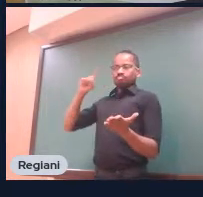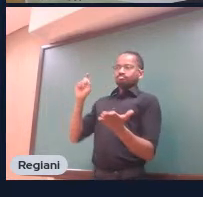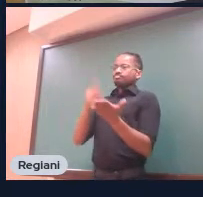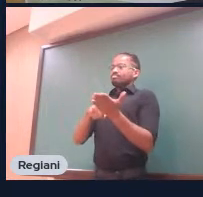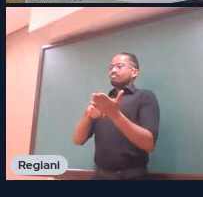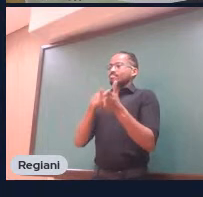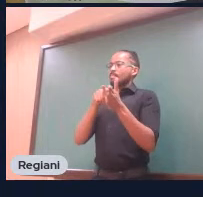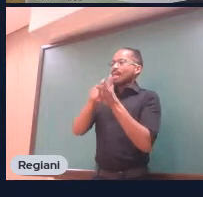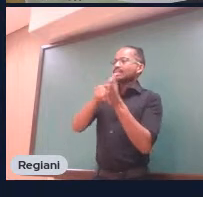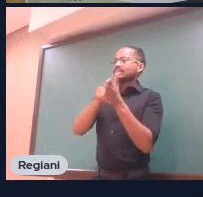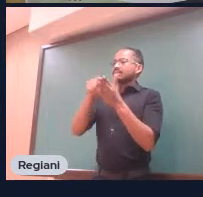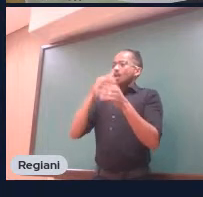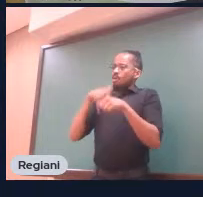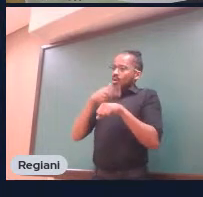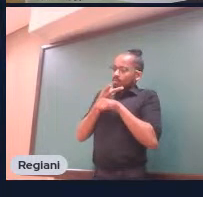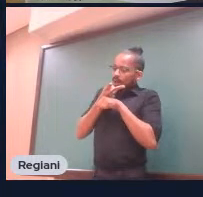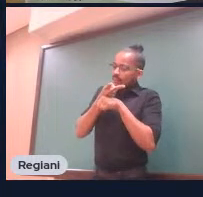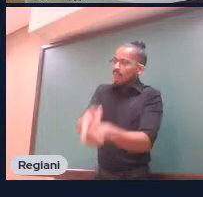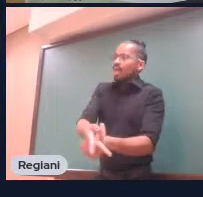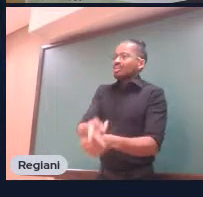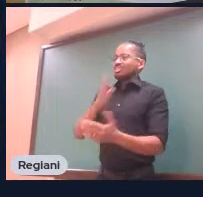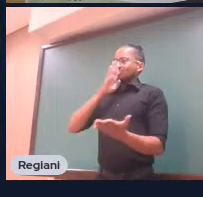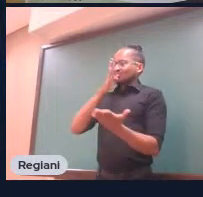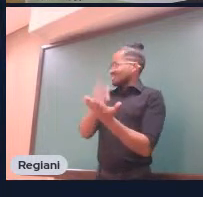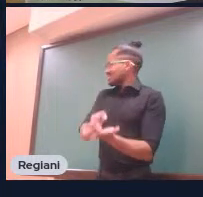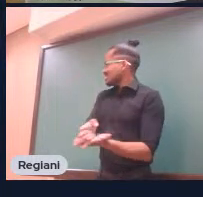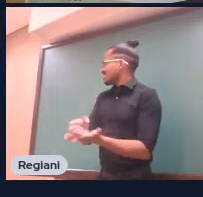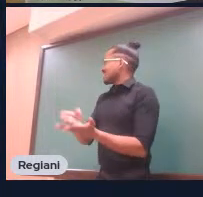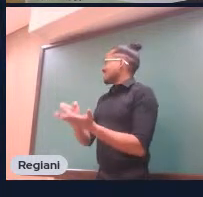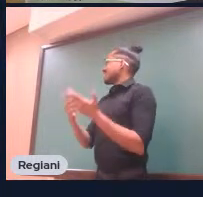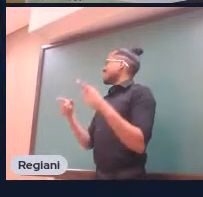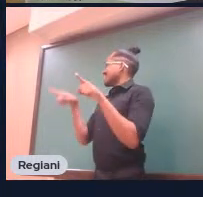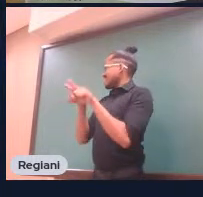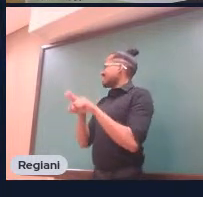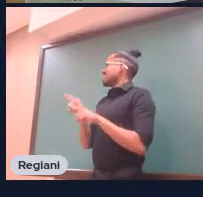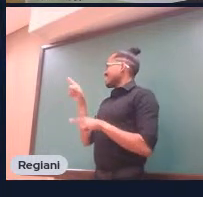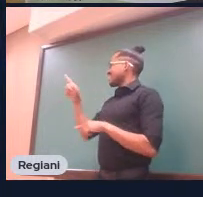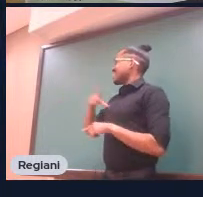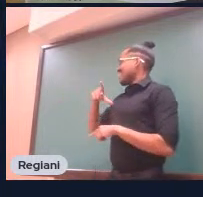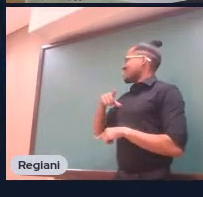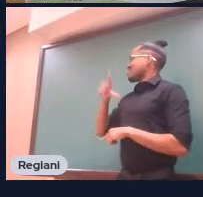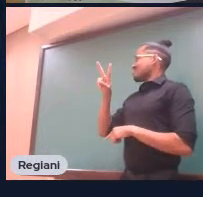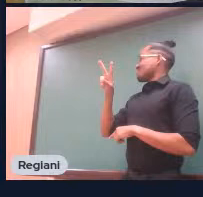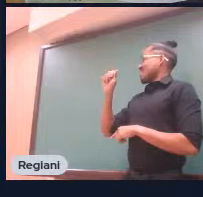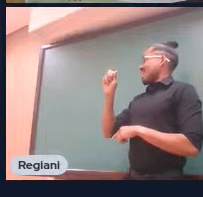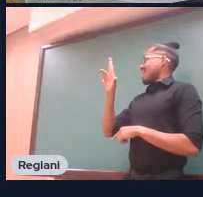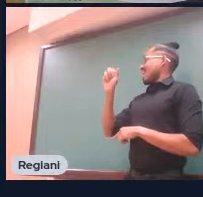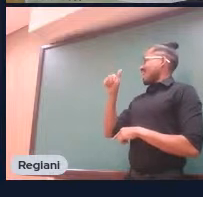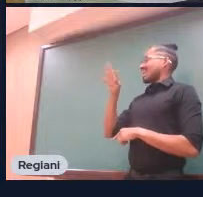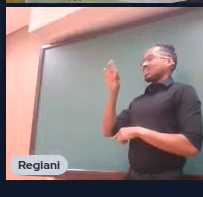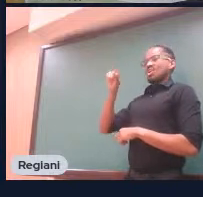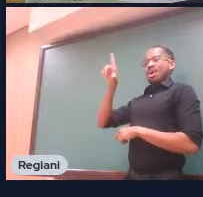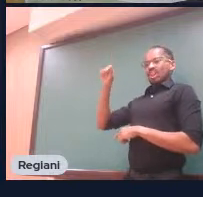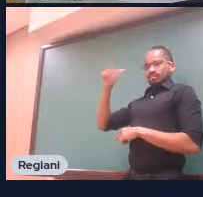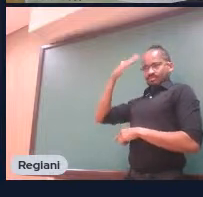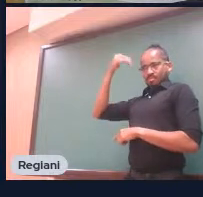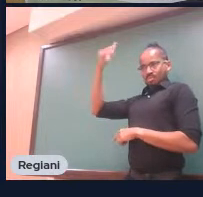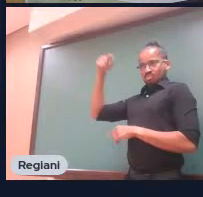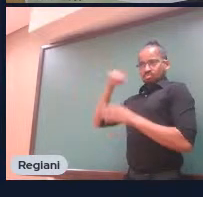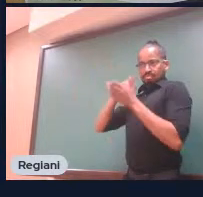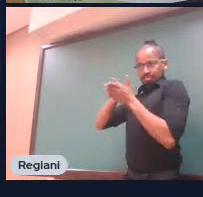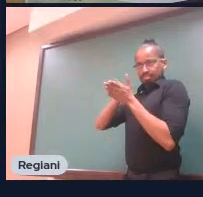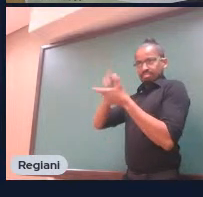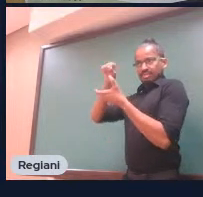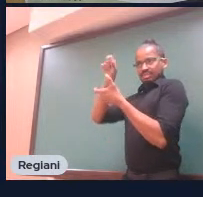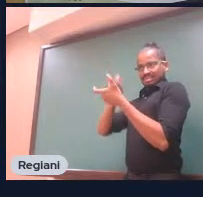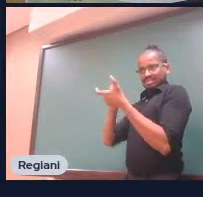this concept of Krista Barantala, who is a past president of EuroLex, terminologist. You want to